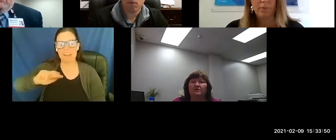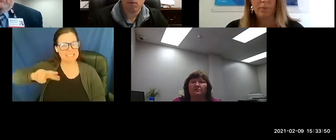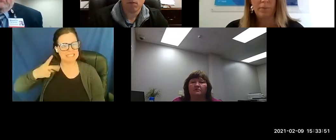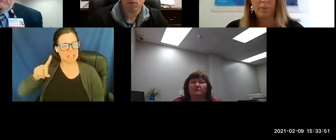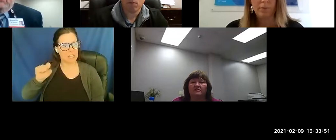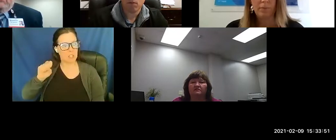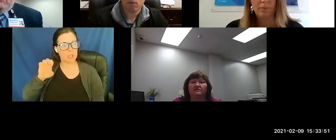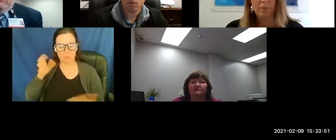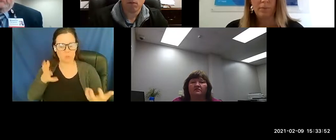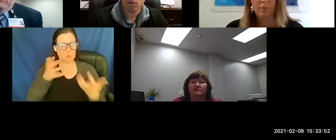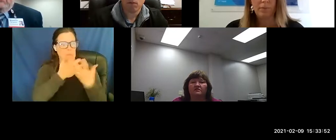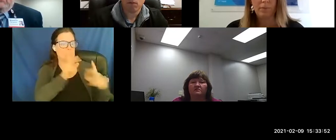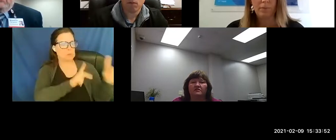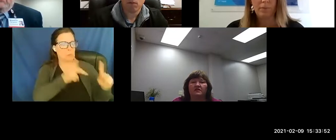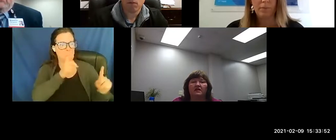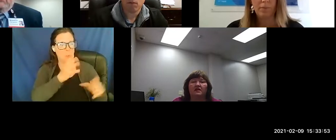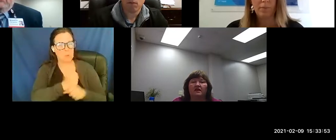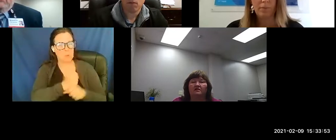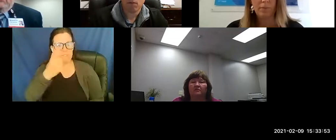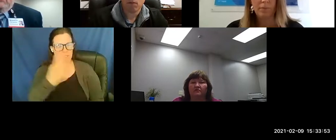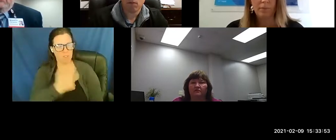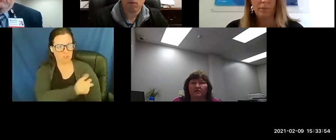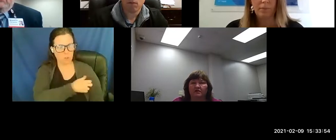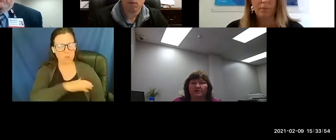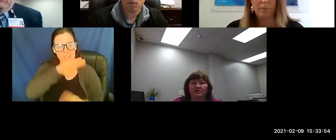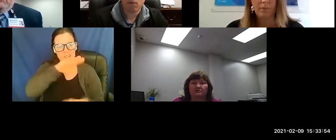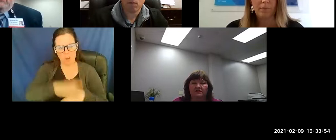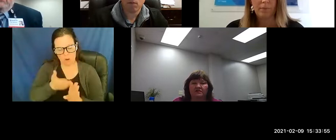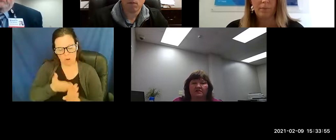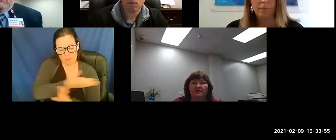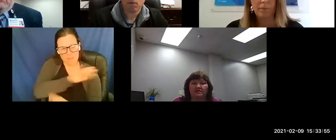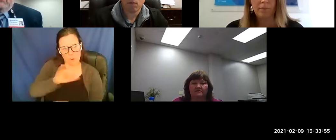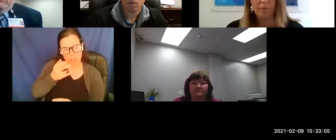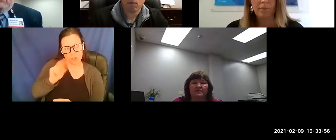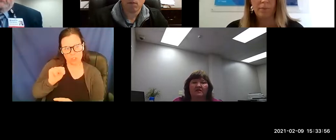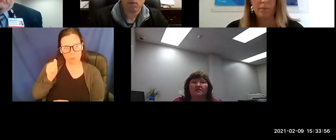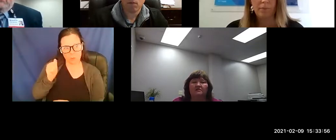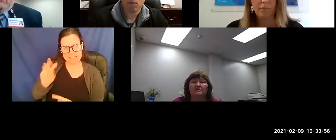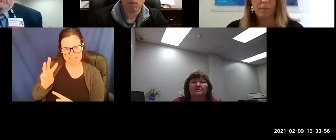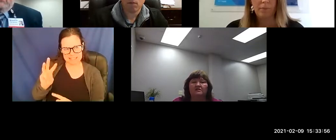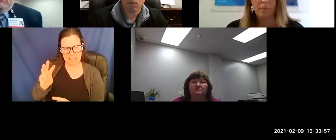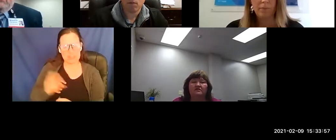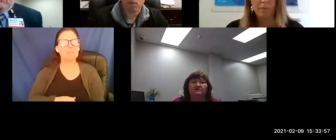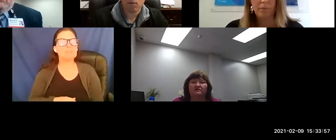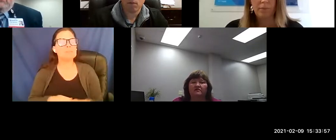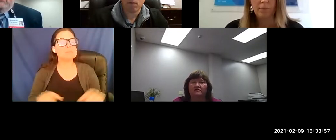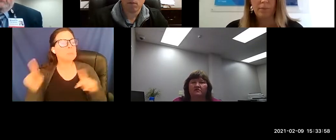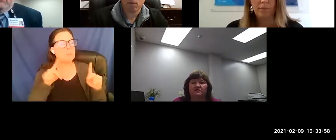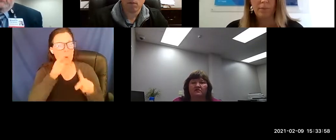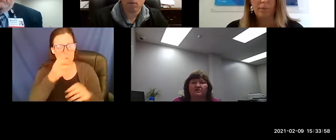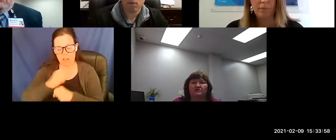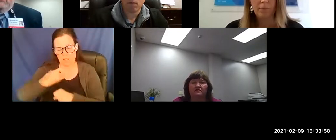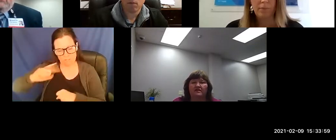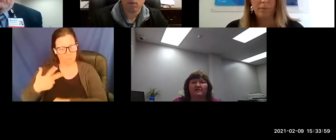with the people who received their first dose on or before January 16th. Residents who received their first dose